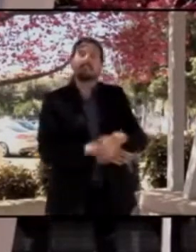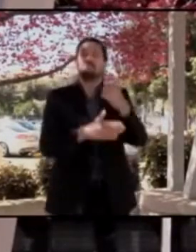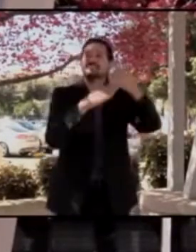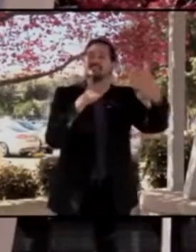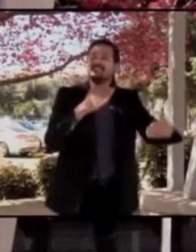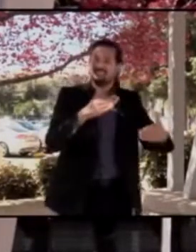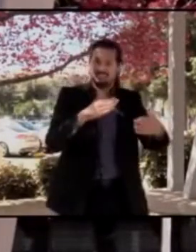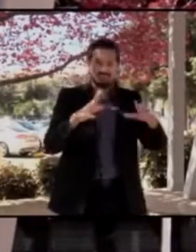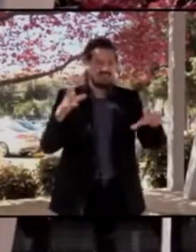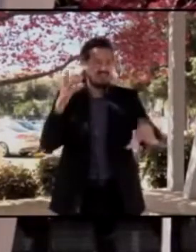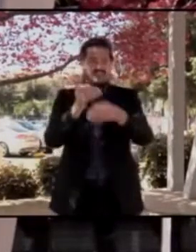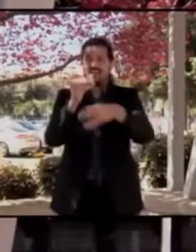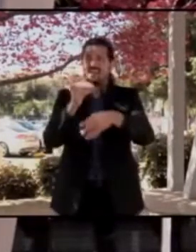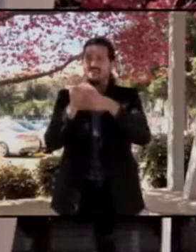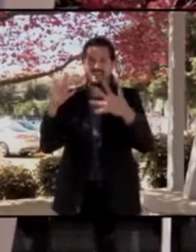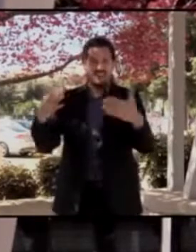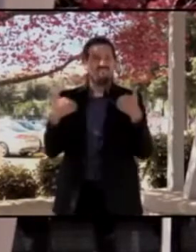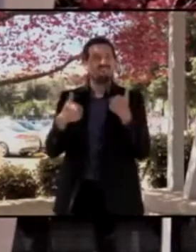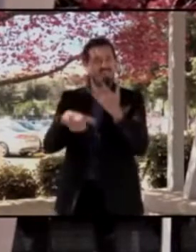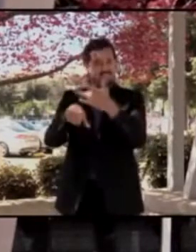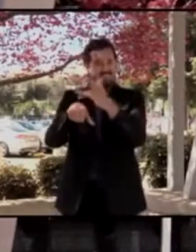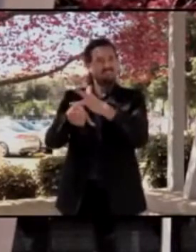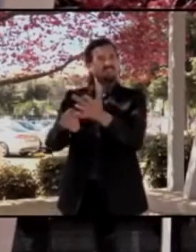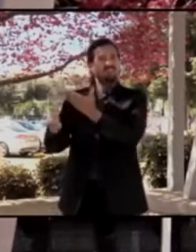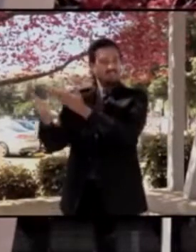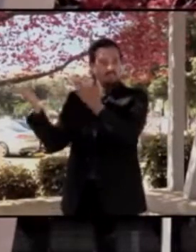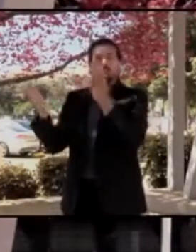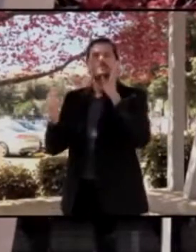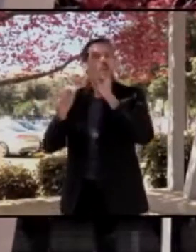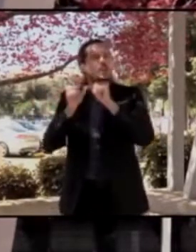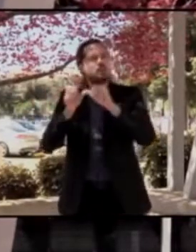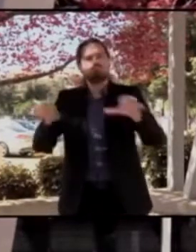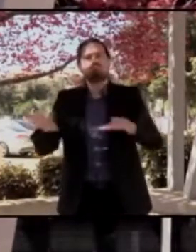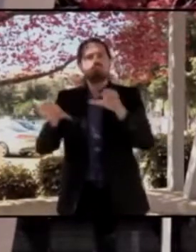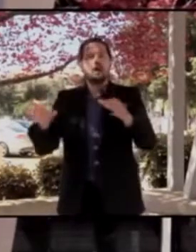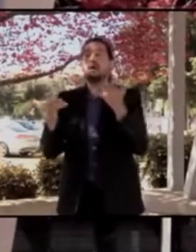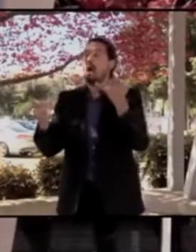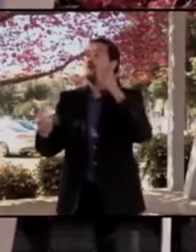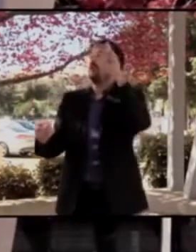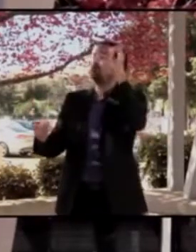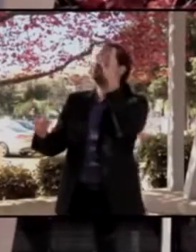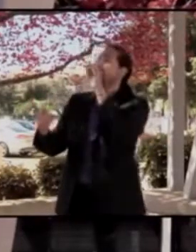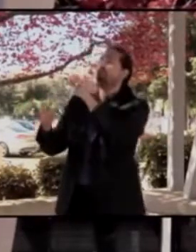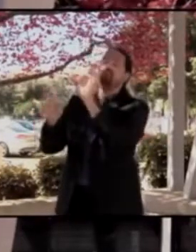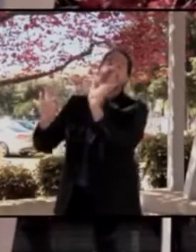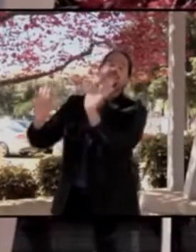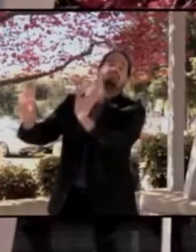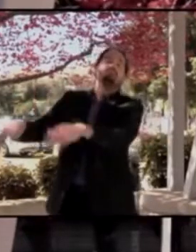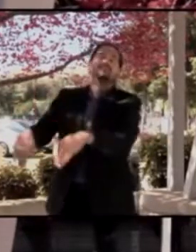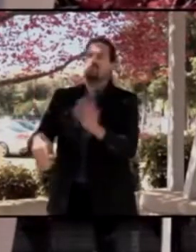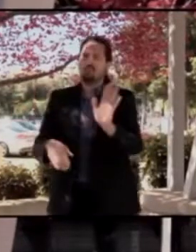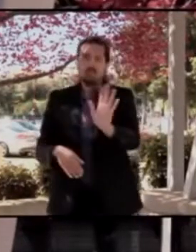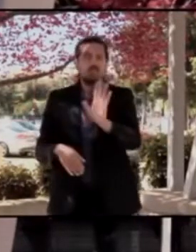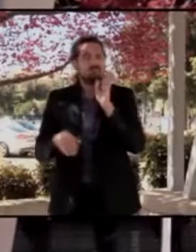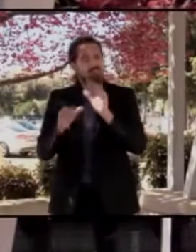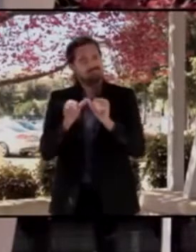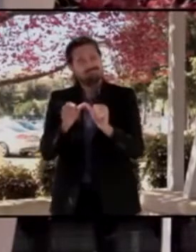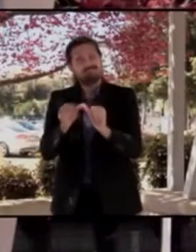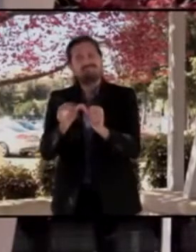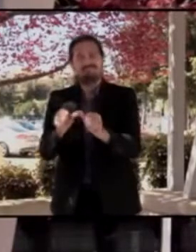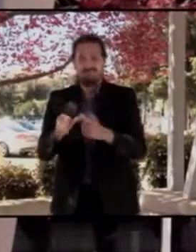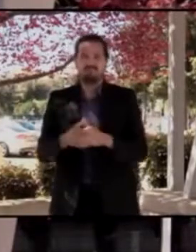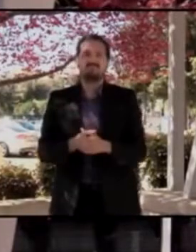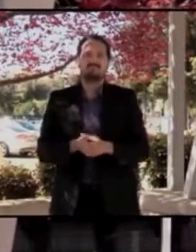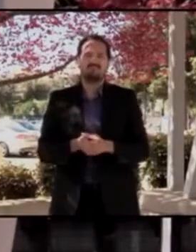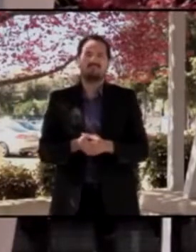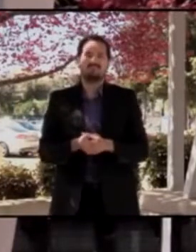eligible has been offered a vaccine. Our recovery as a community depends on this, and we will redouble our efforts to ensure